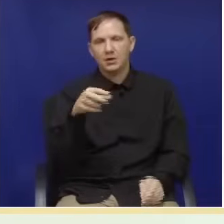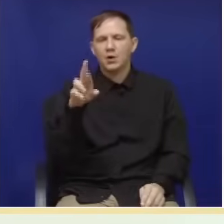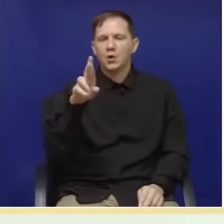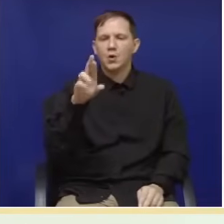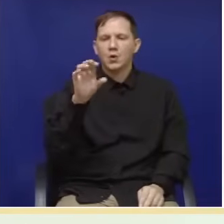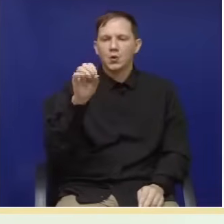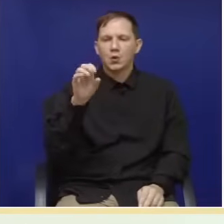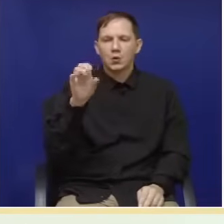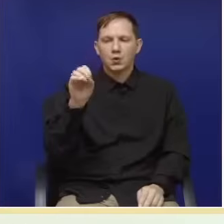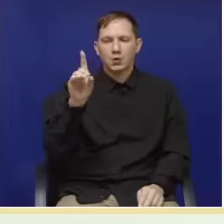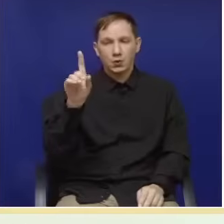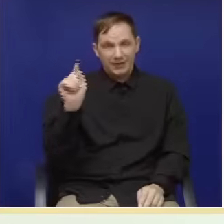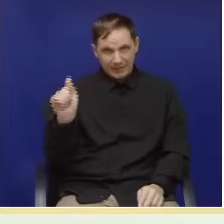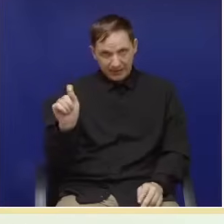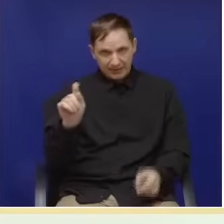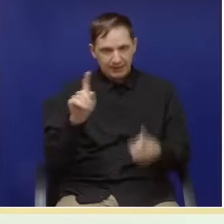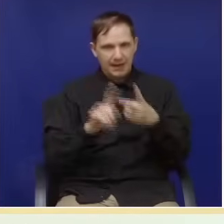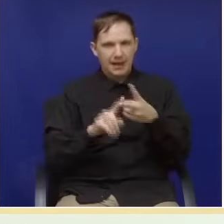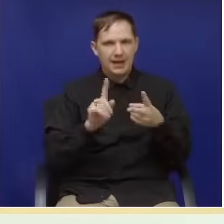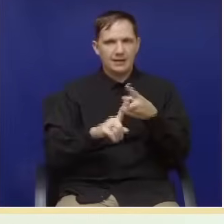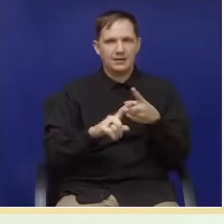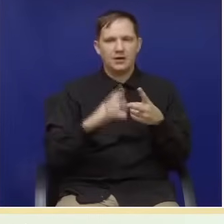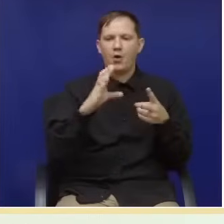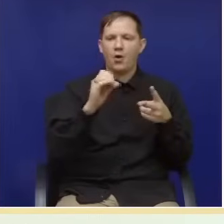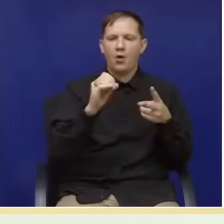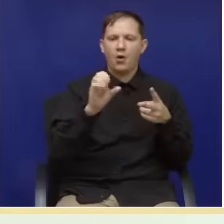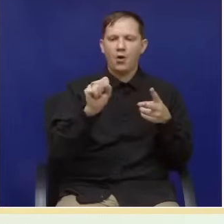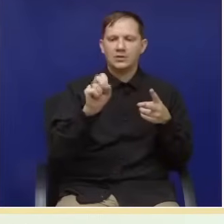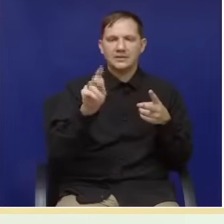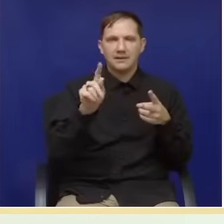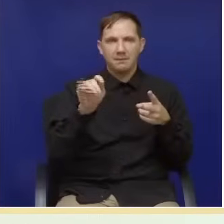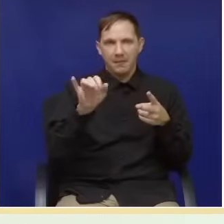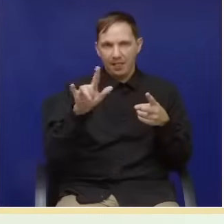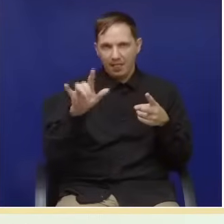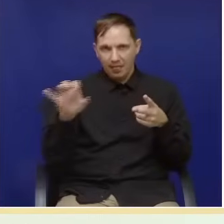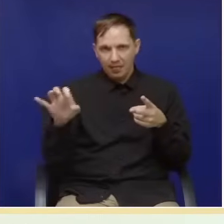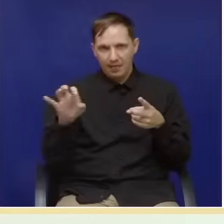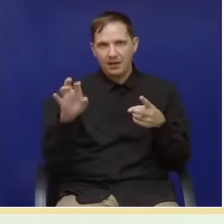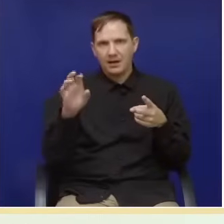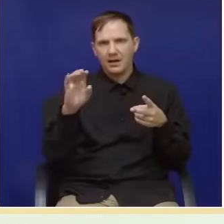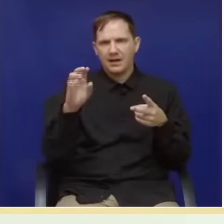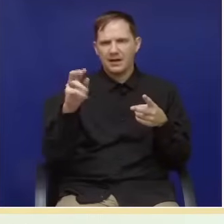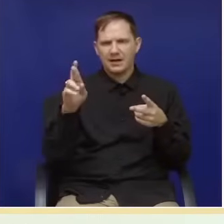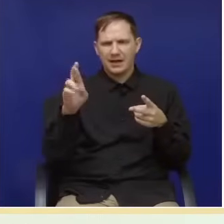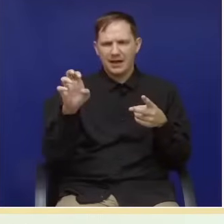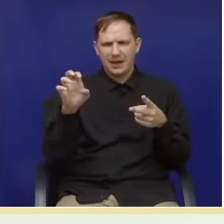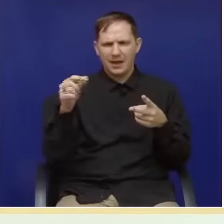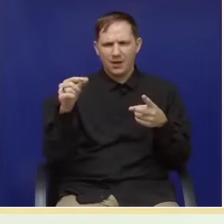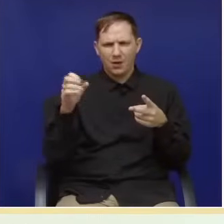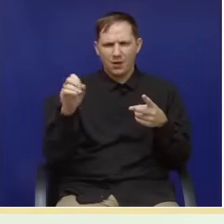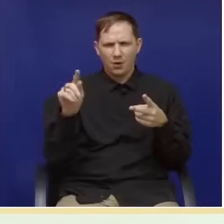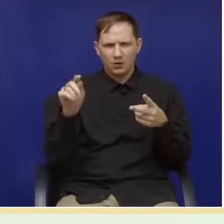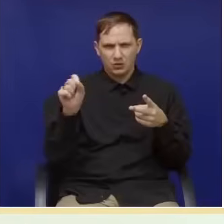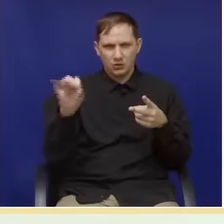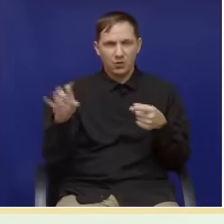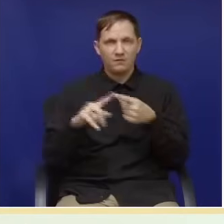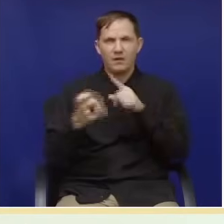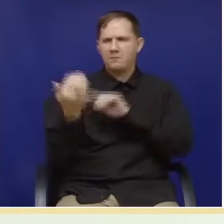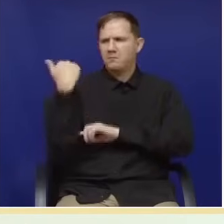and Constable Ricoto, arising from the findings of the